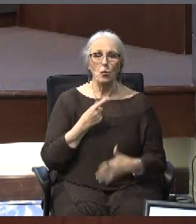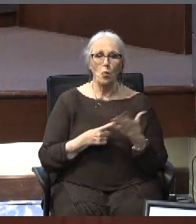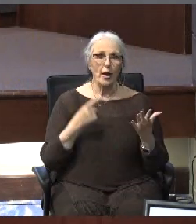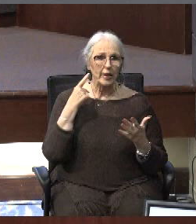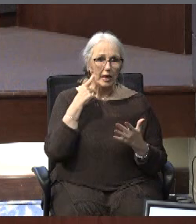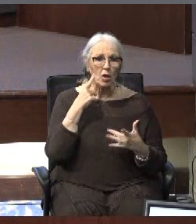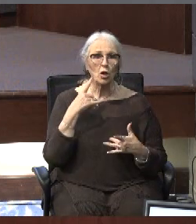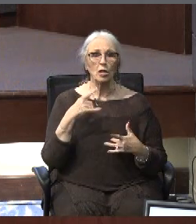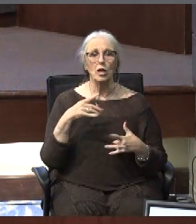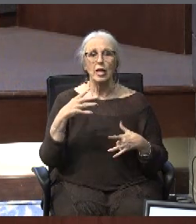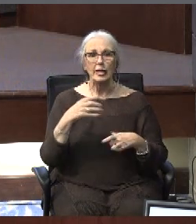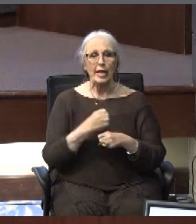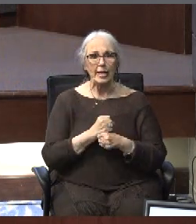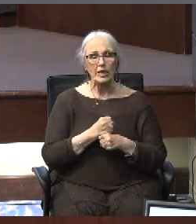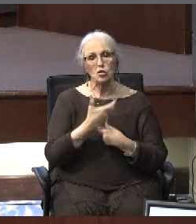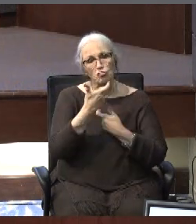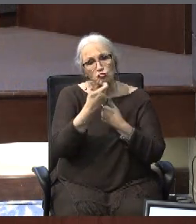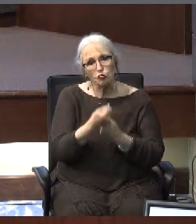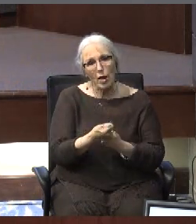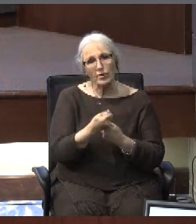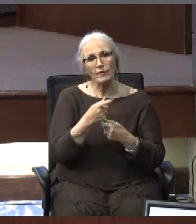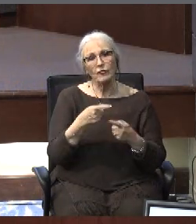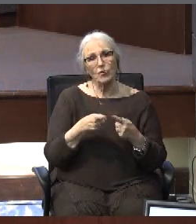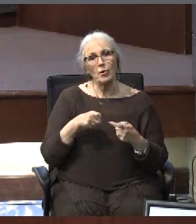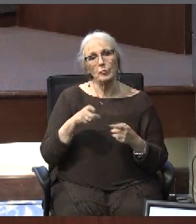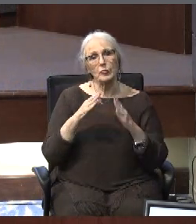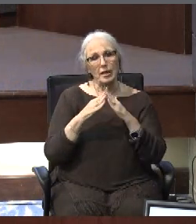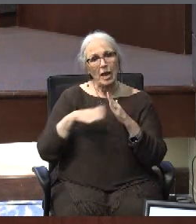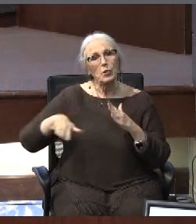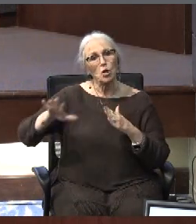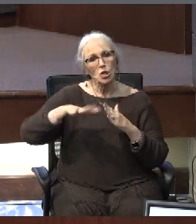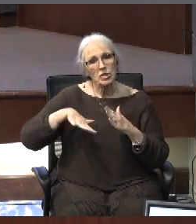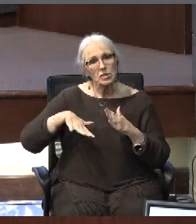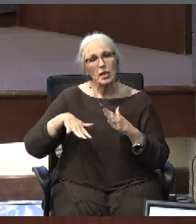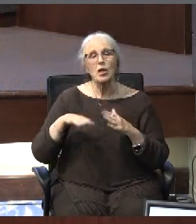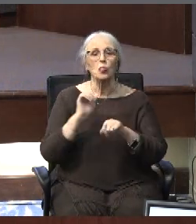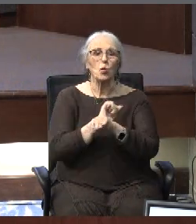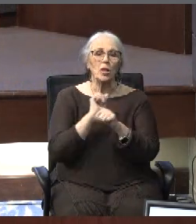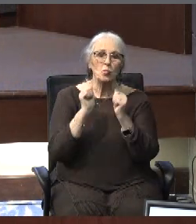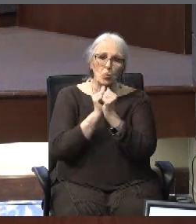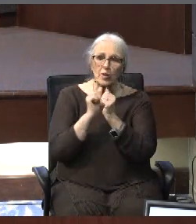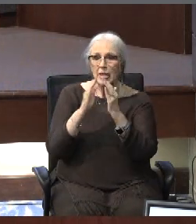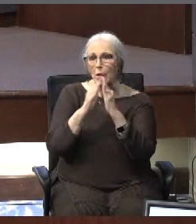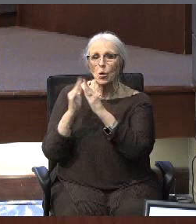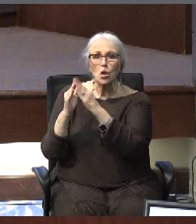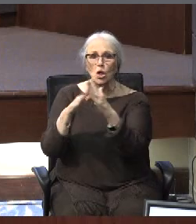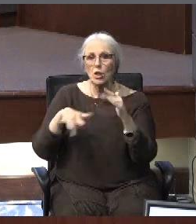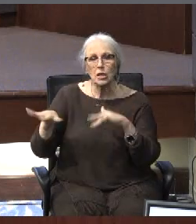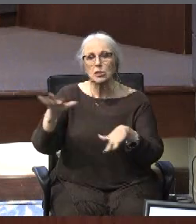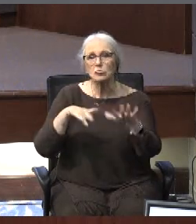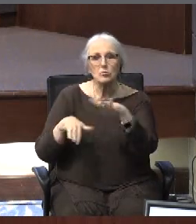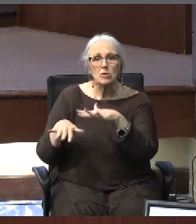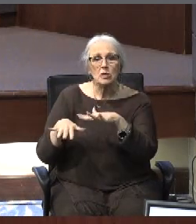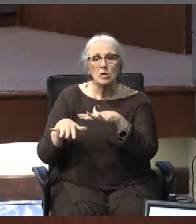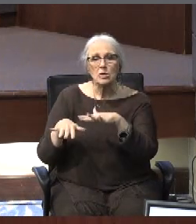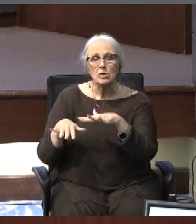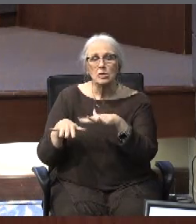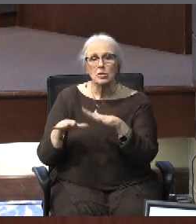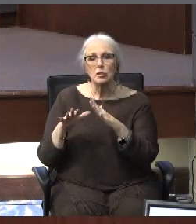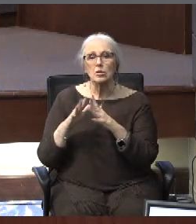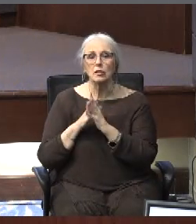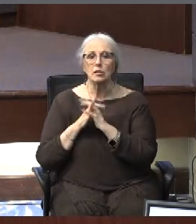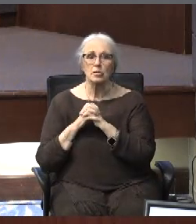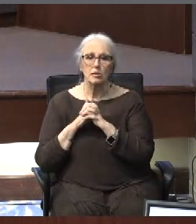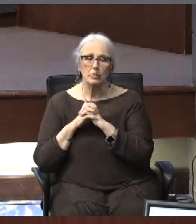trust of the neighborhoods and what Councilmember Bearfield said about working with neighborhoods instead of getting the feeling of doing something to them. I think